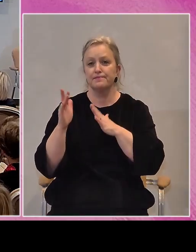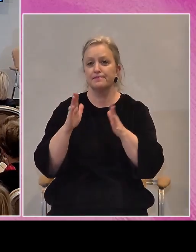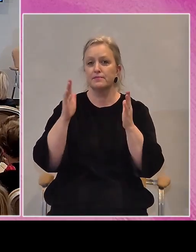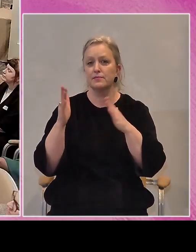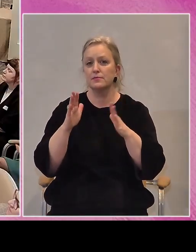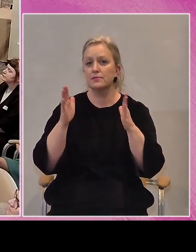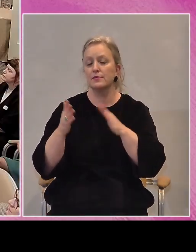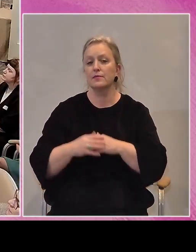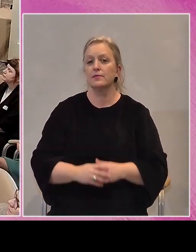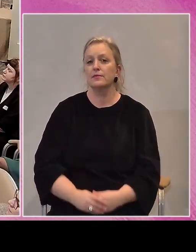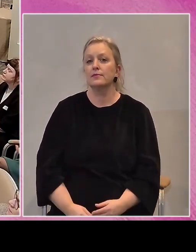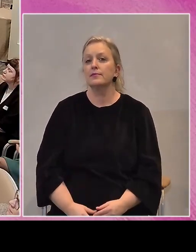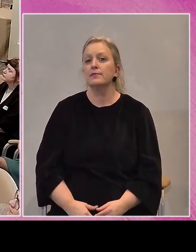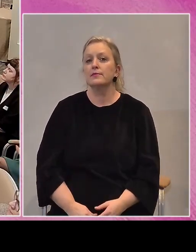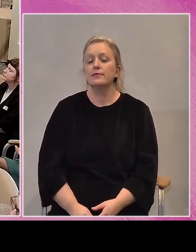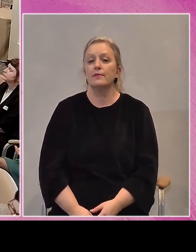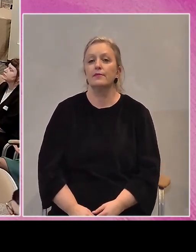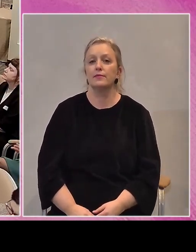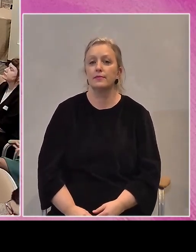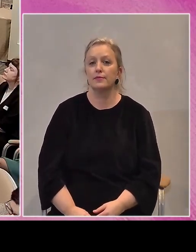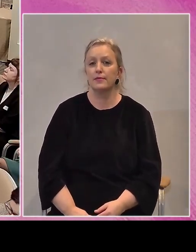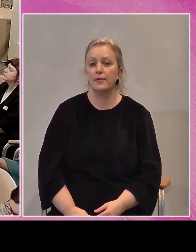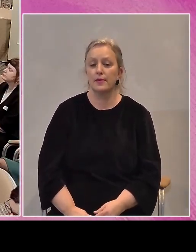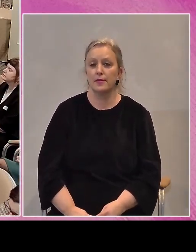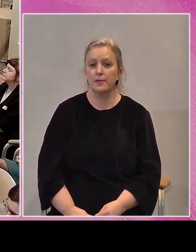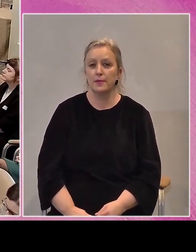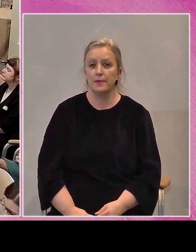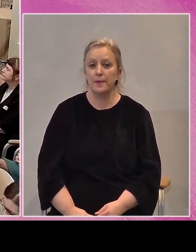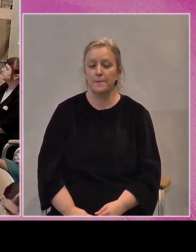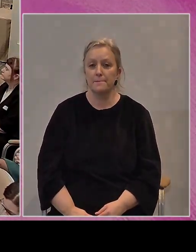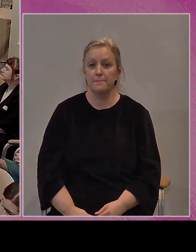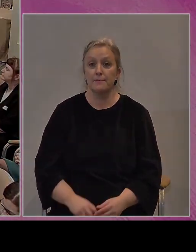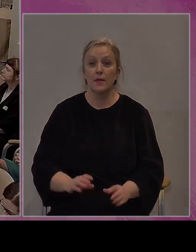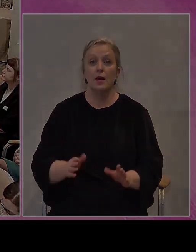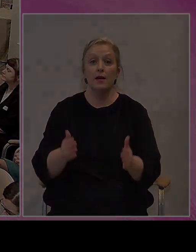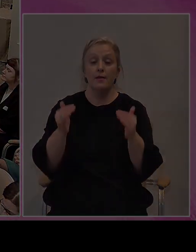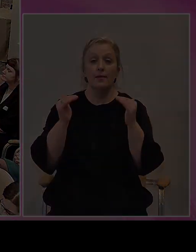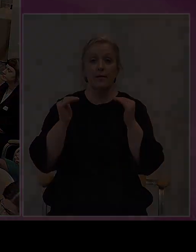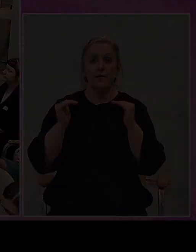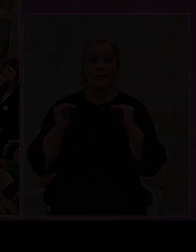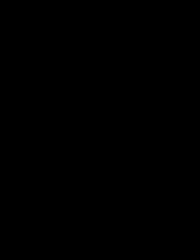Right? So, member of the Pharmaceutical Manufacturers Association, Andres Müürsepp.